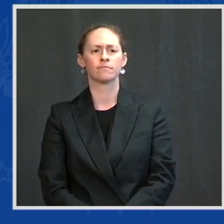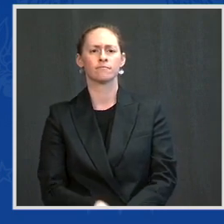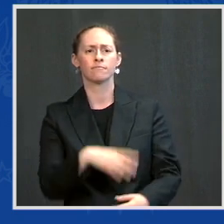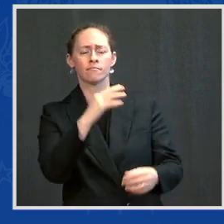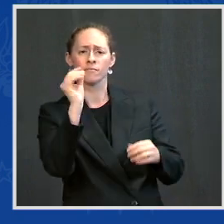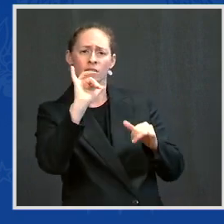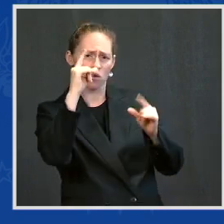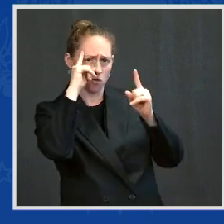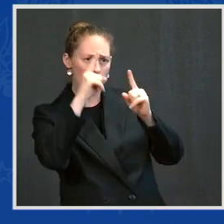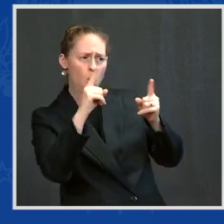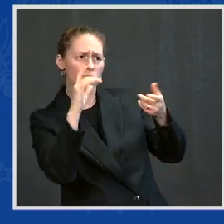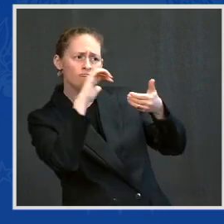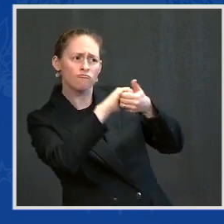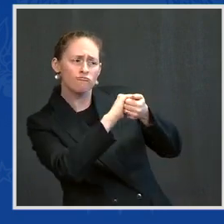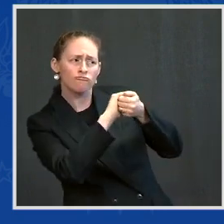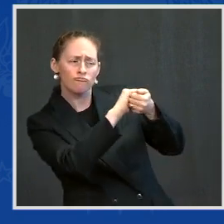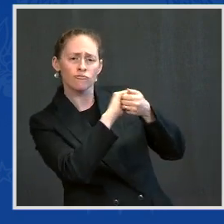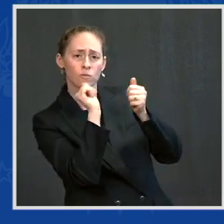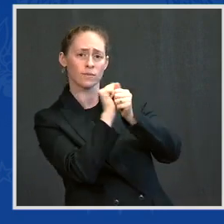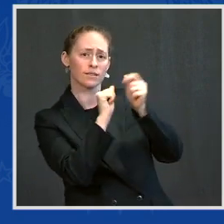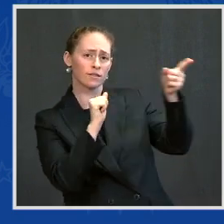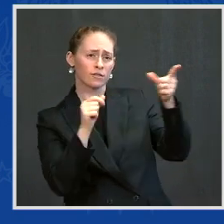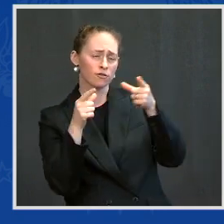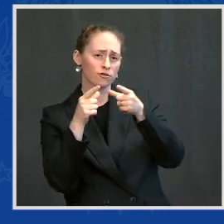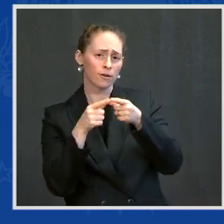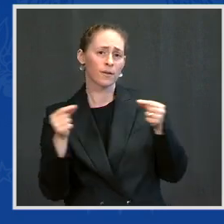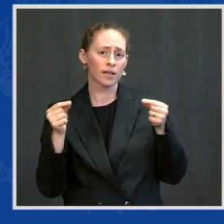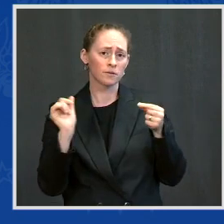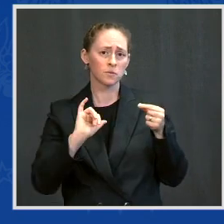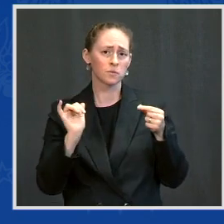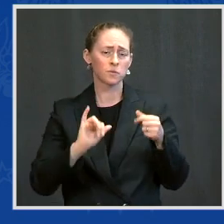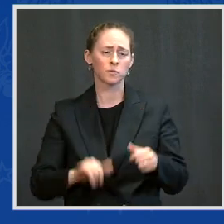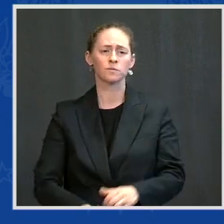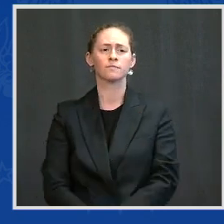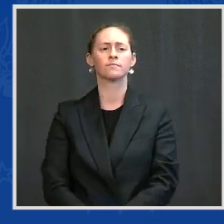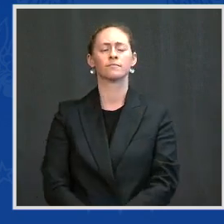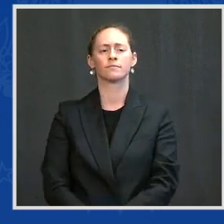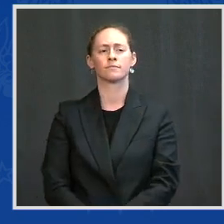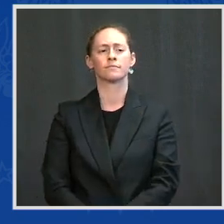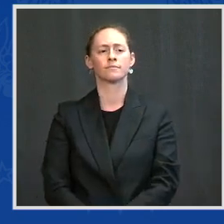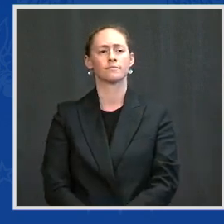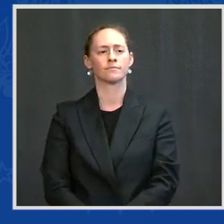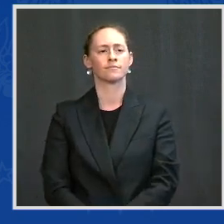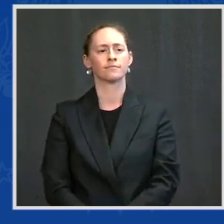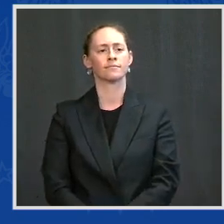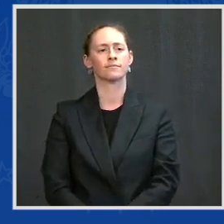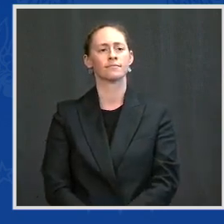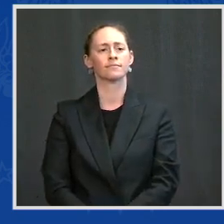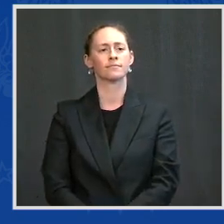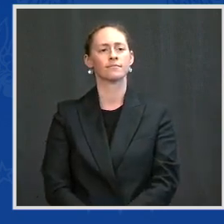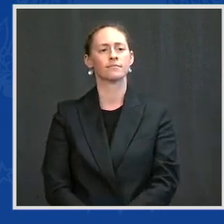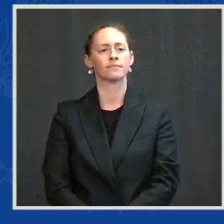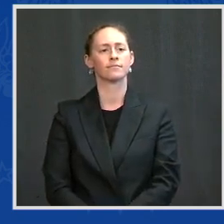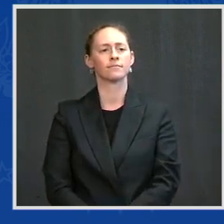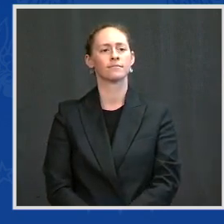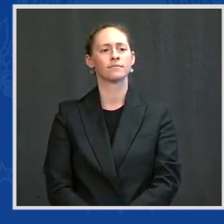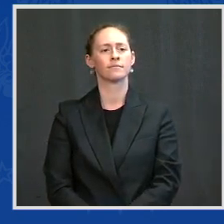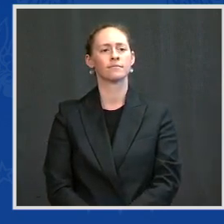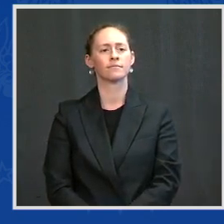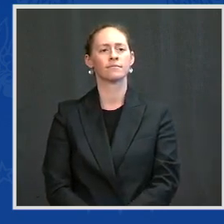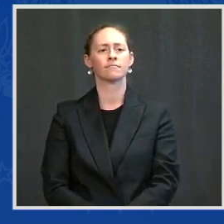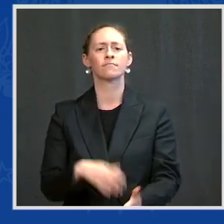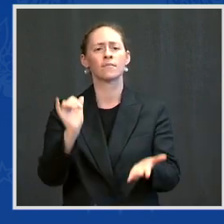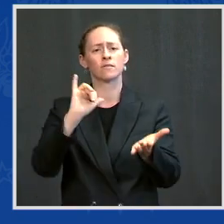is particularly important to coordinate an approach to the situation that exists in Burma as we work to pressure the junta